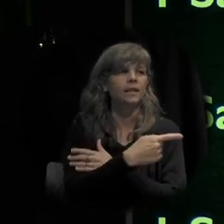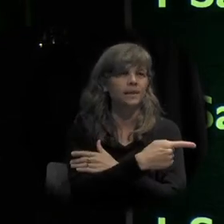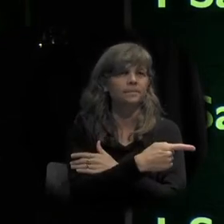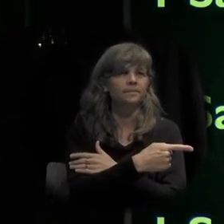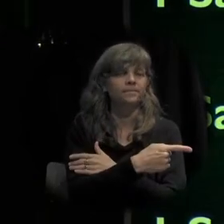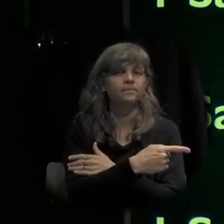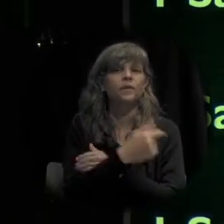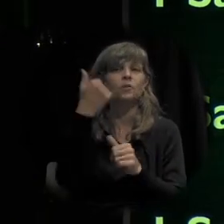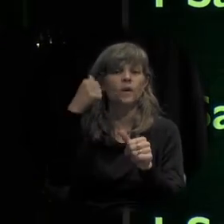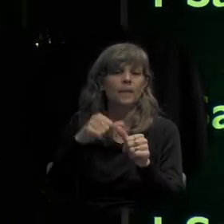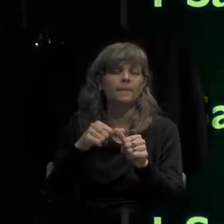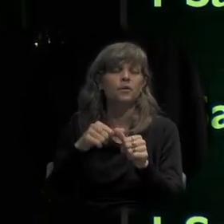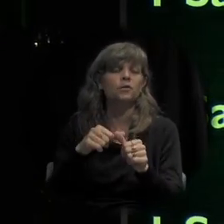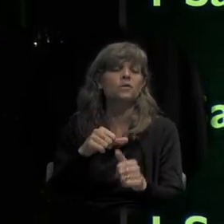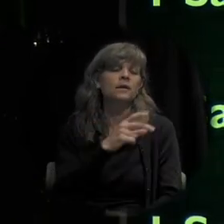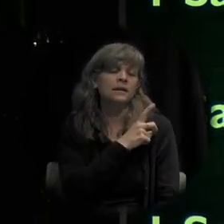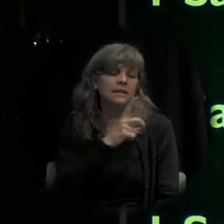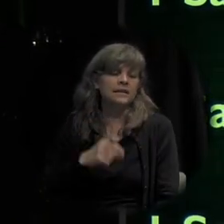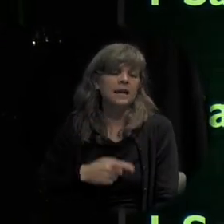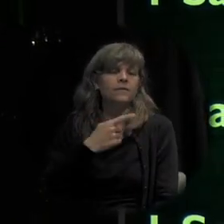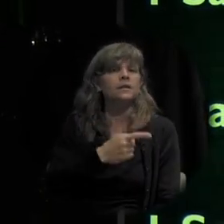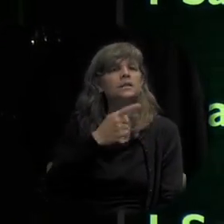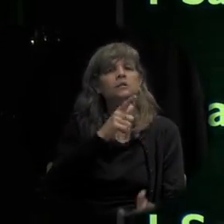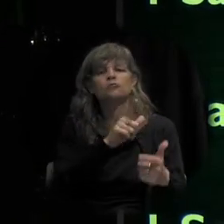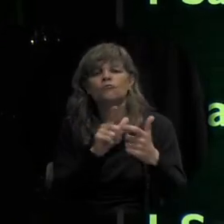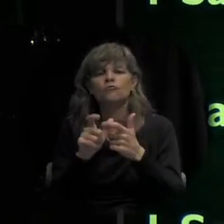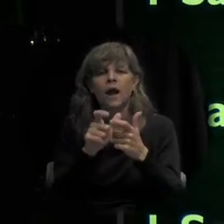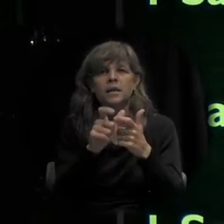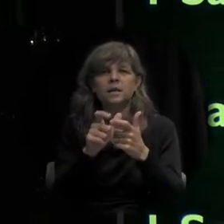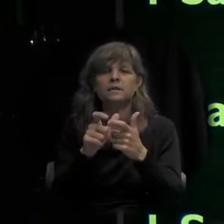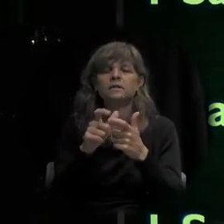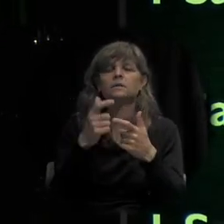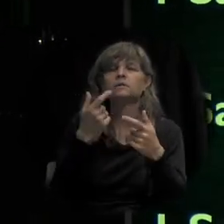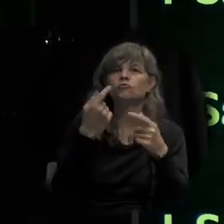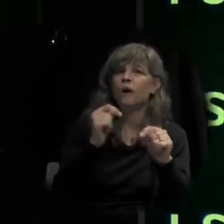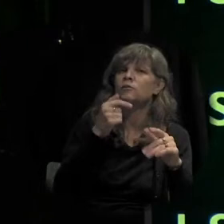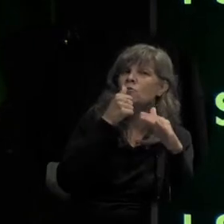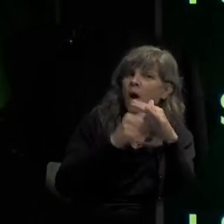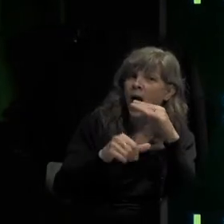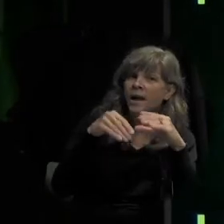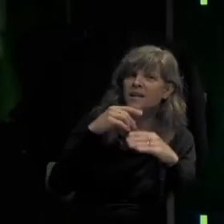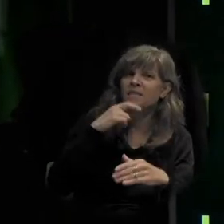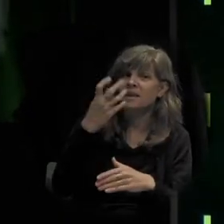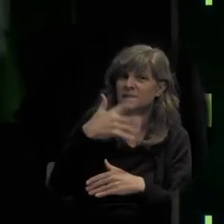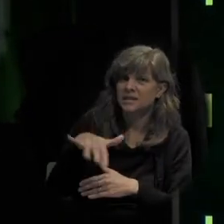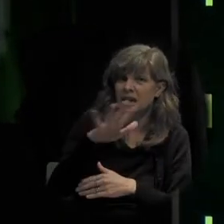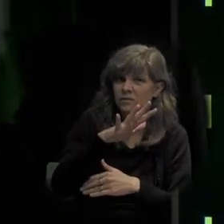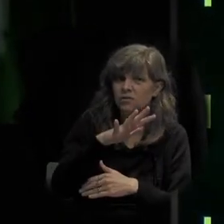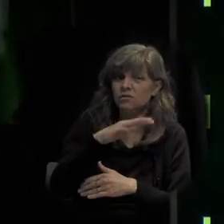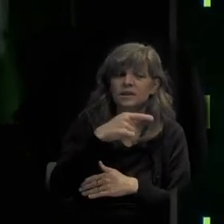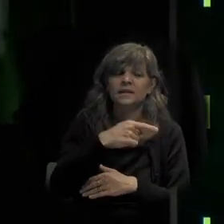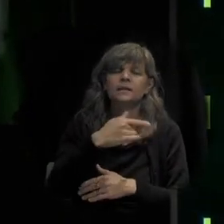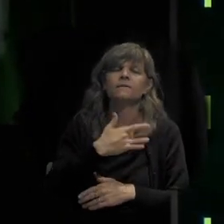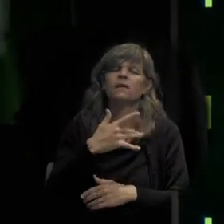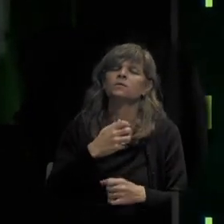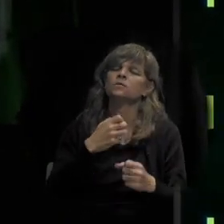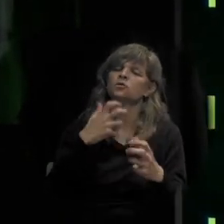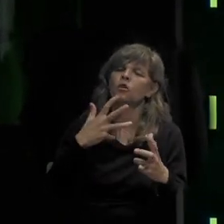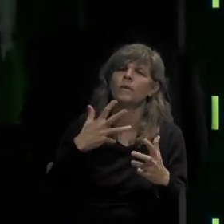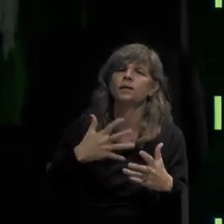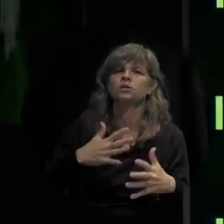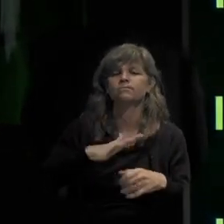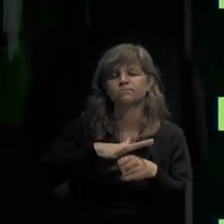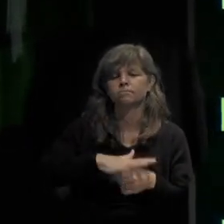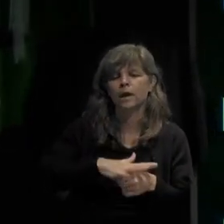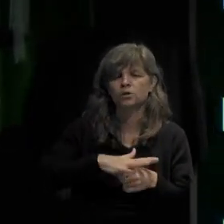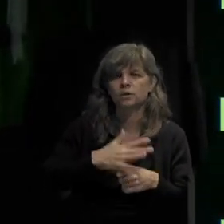is trying to keep his head down, running away, hiding in the desert. And David is facing tremendous pressure. I'd